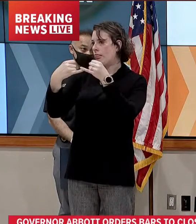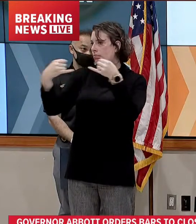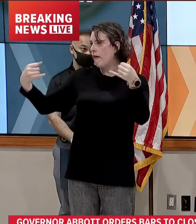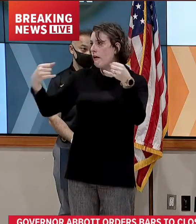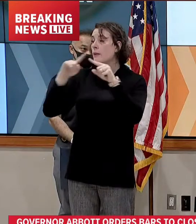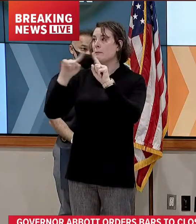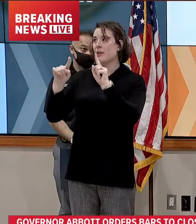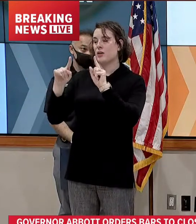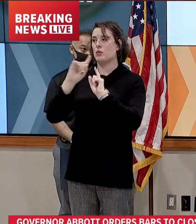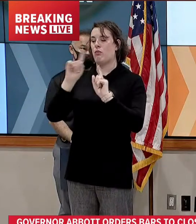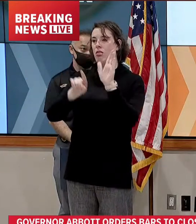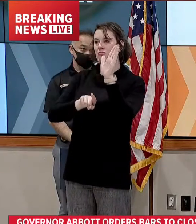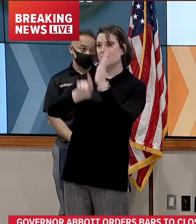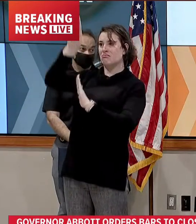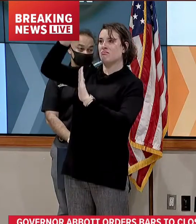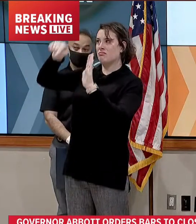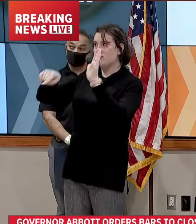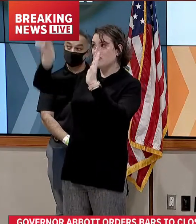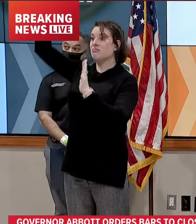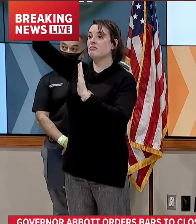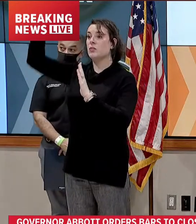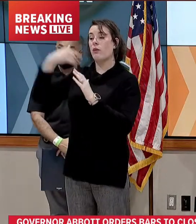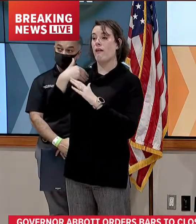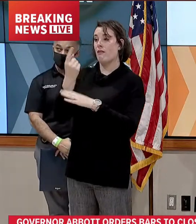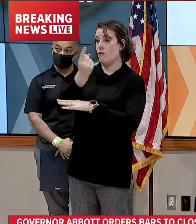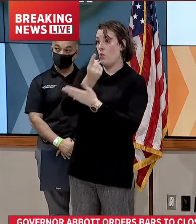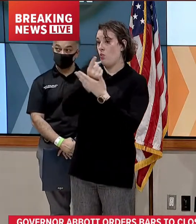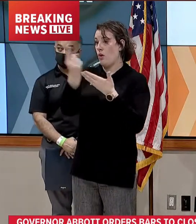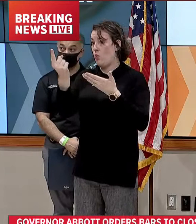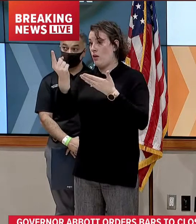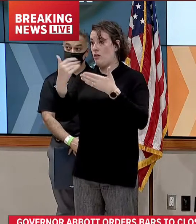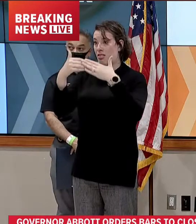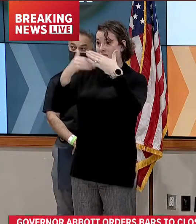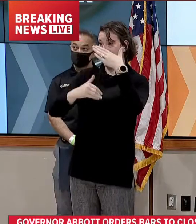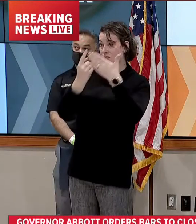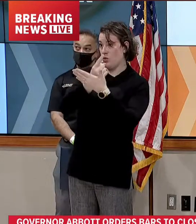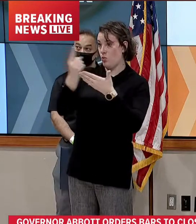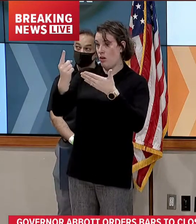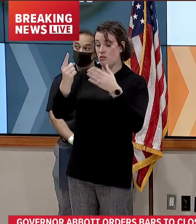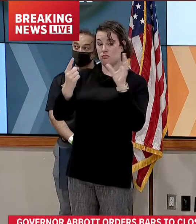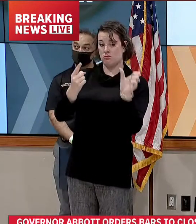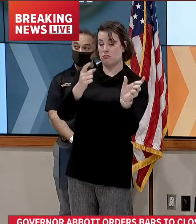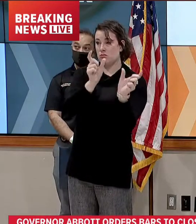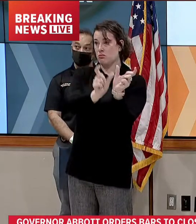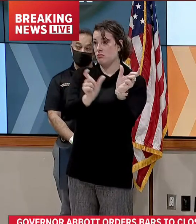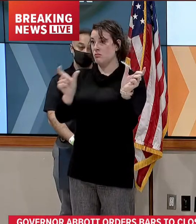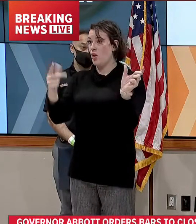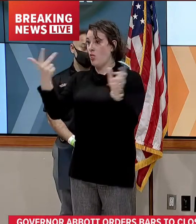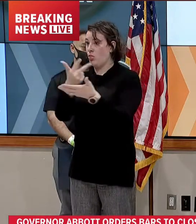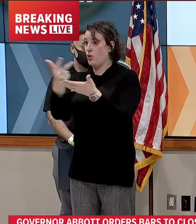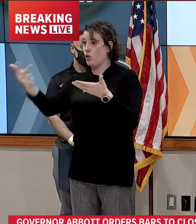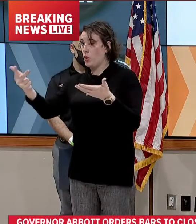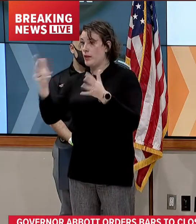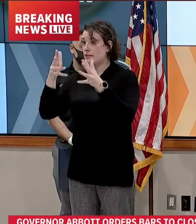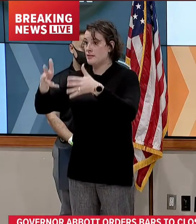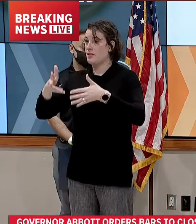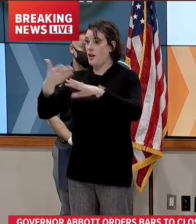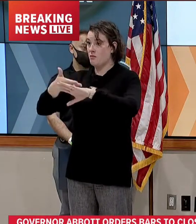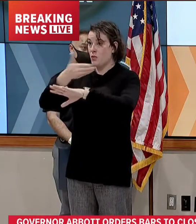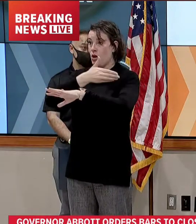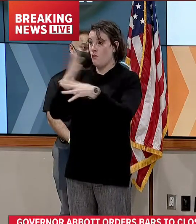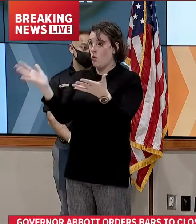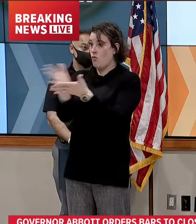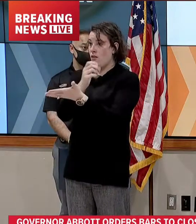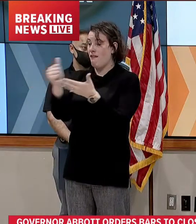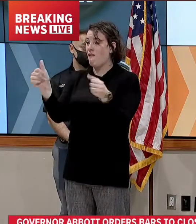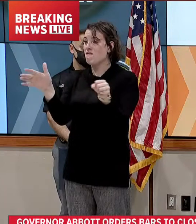it shows that we have between a week, less than a week, and 3 weeks remaining before we run out of all